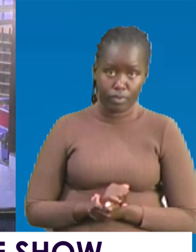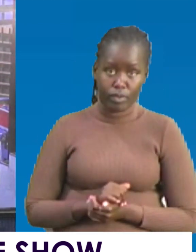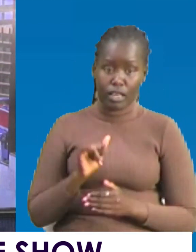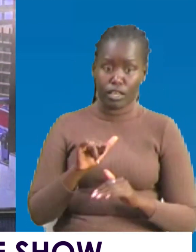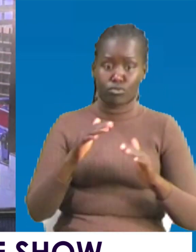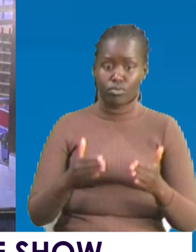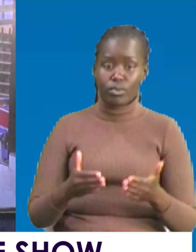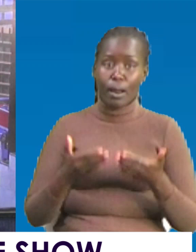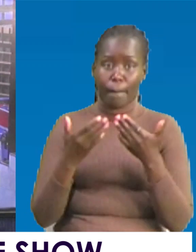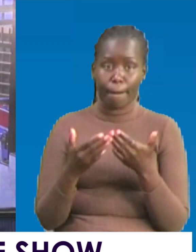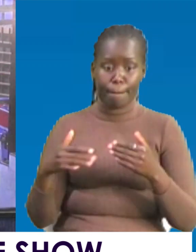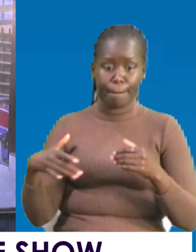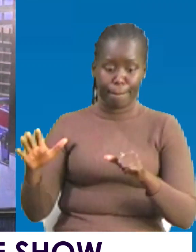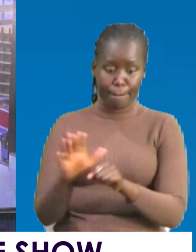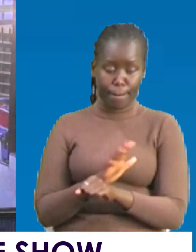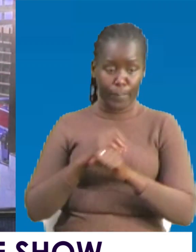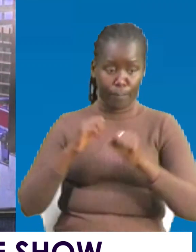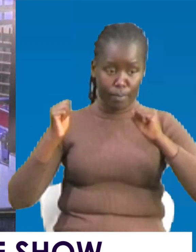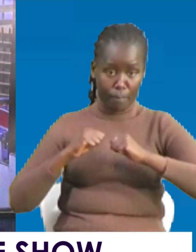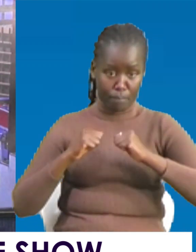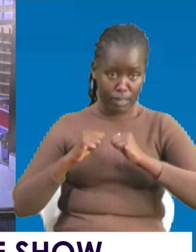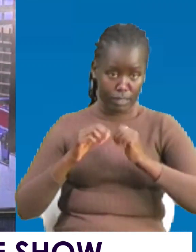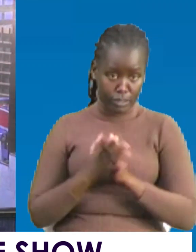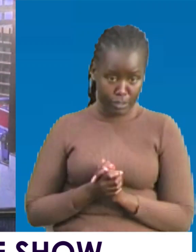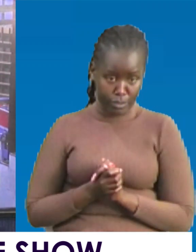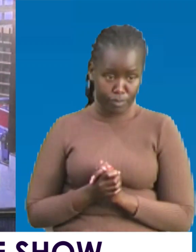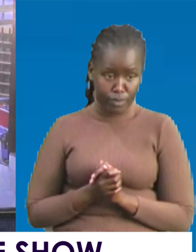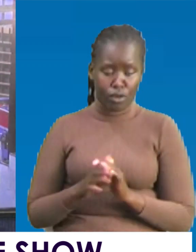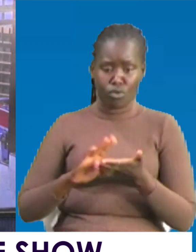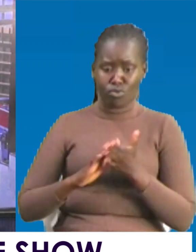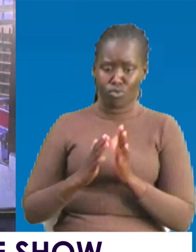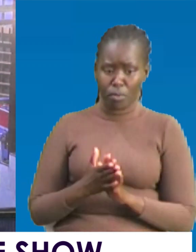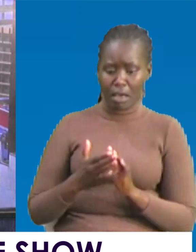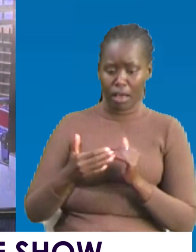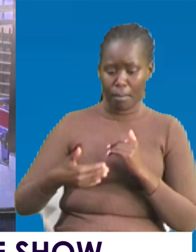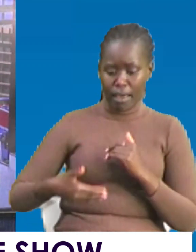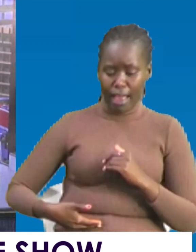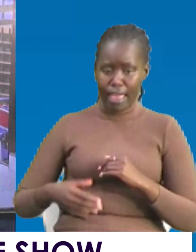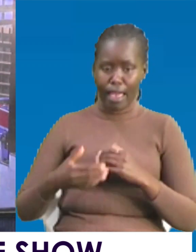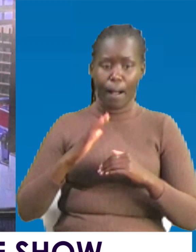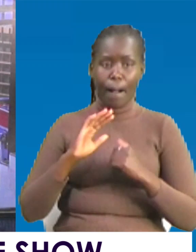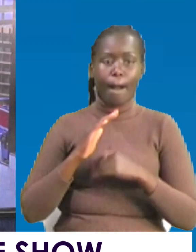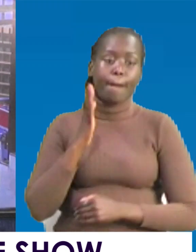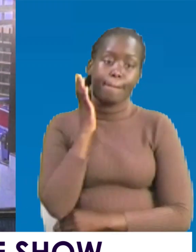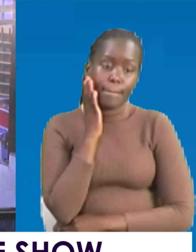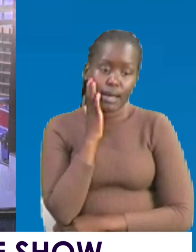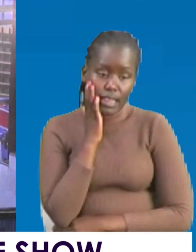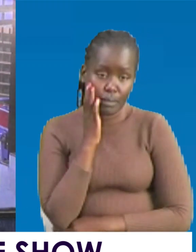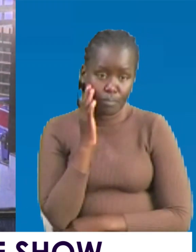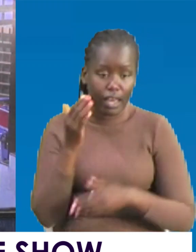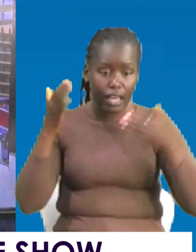don't bring out your full potential, so that you become a teenage mother and give up too early, end up into